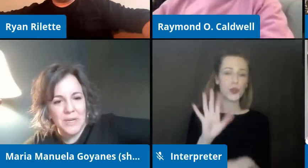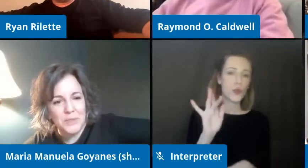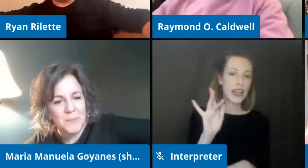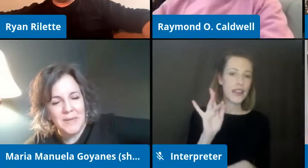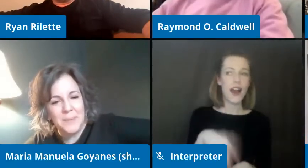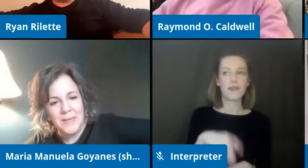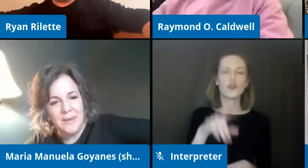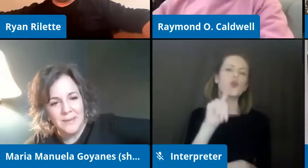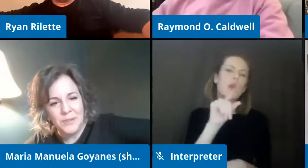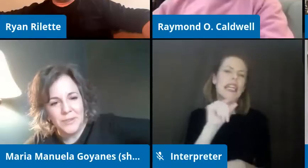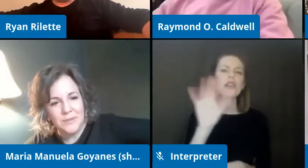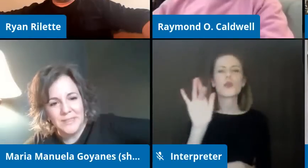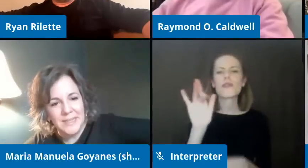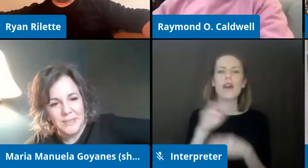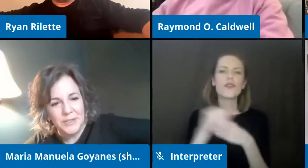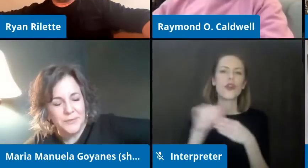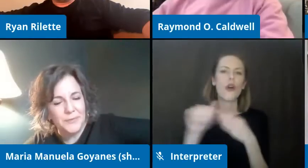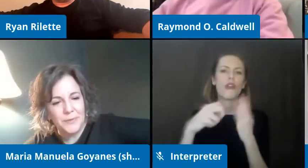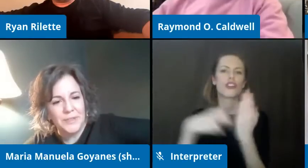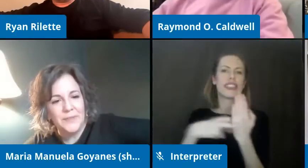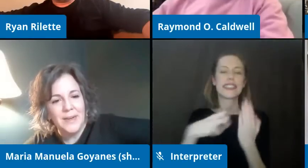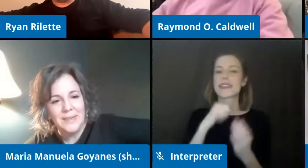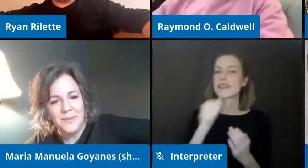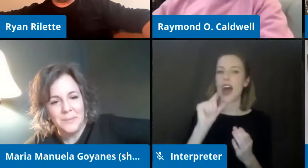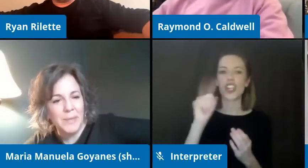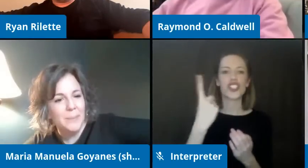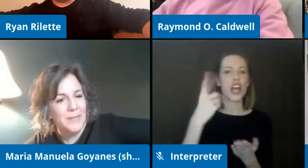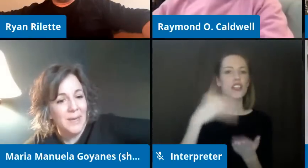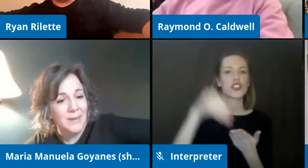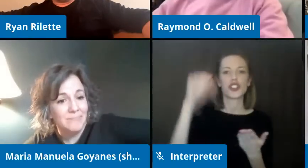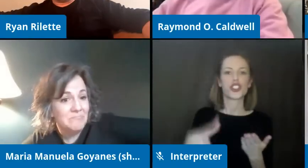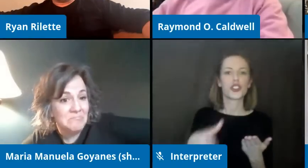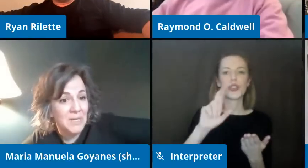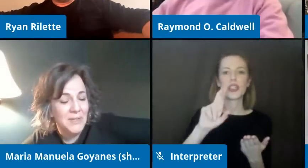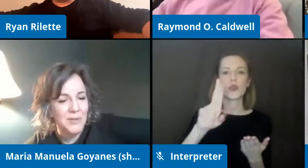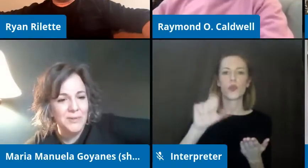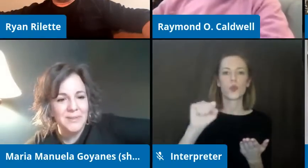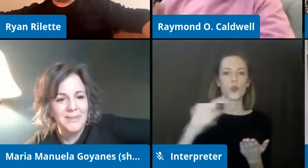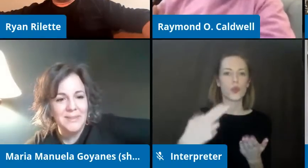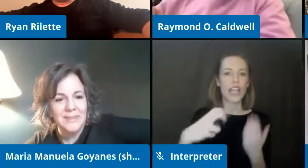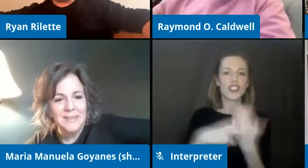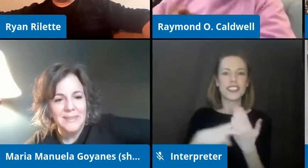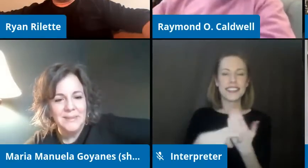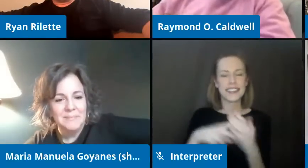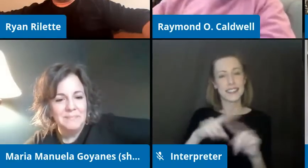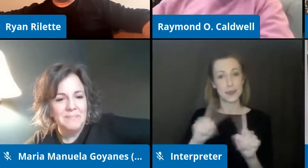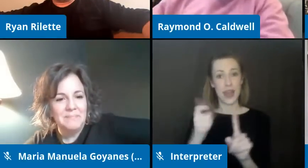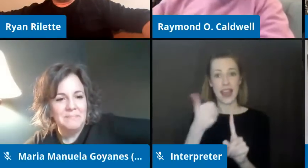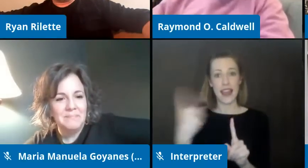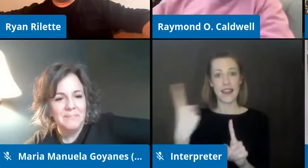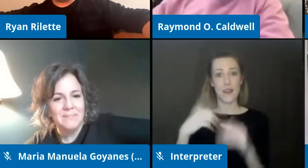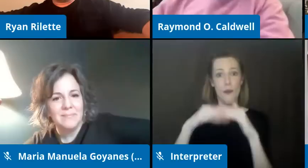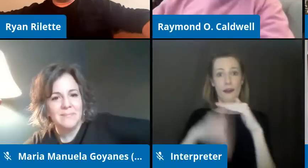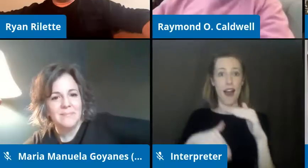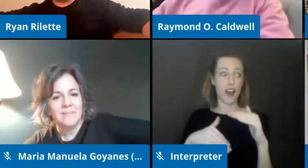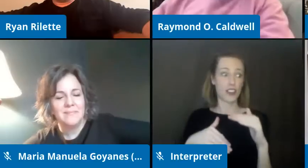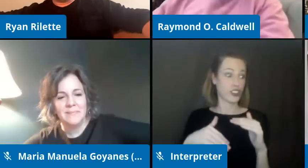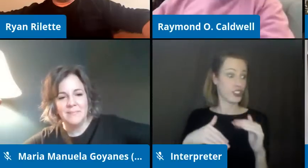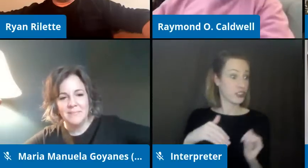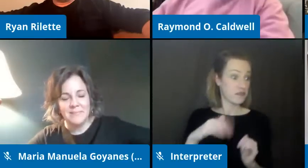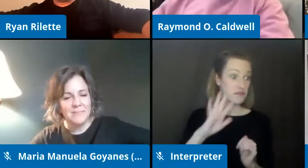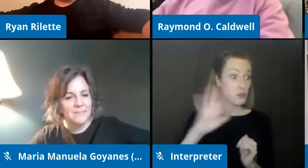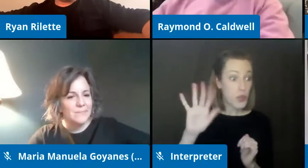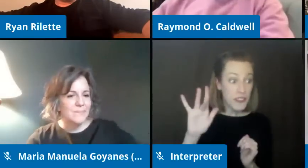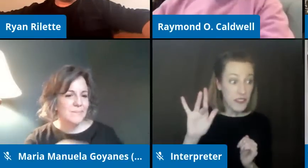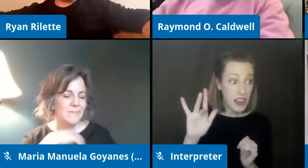just student rush, but anybody under the age of 35, then maybe, yeah. I will say that's the success that we, I think, are